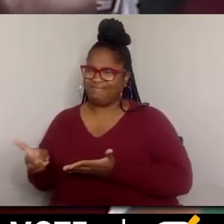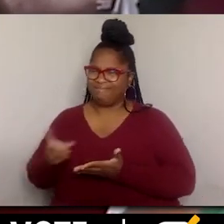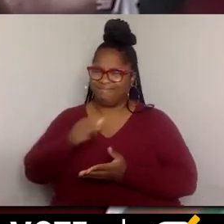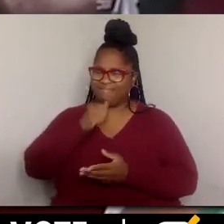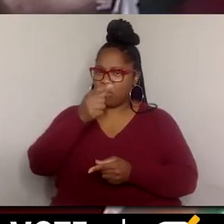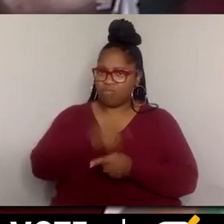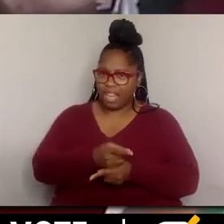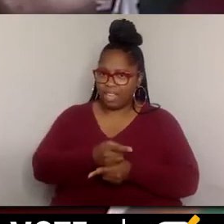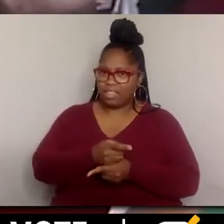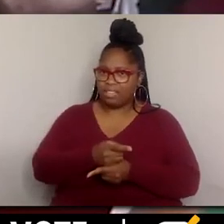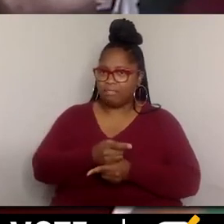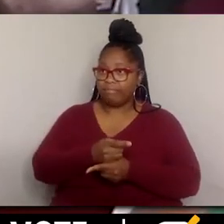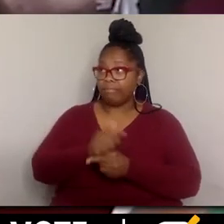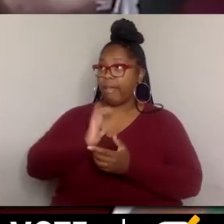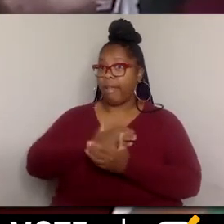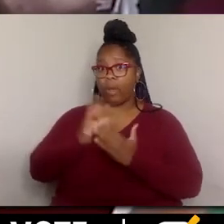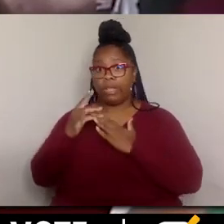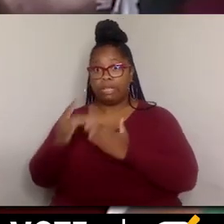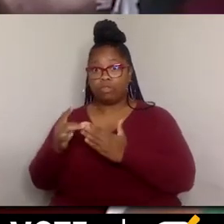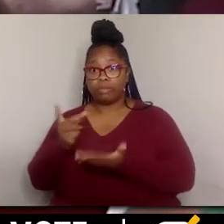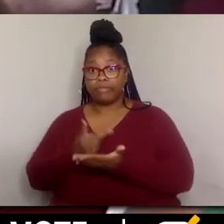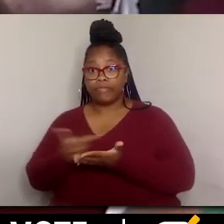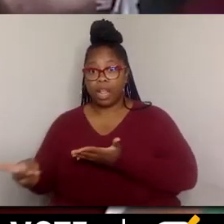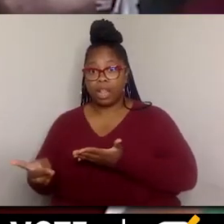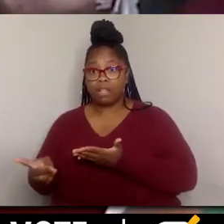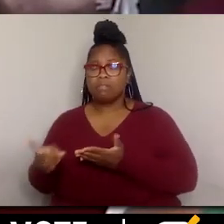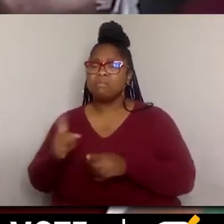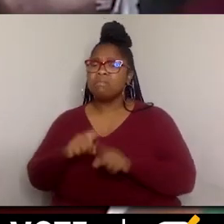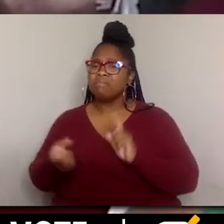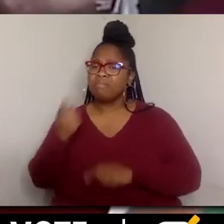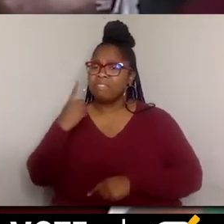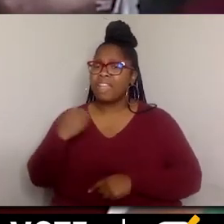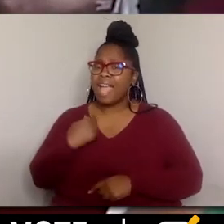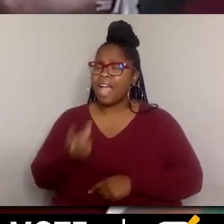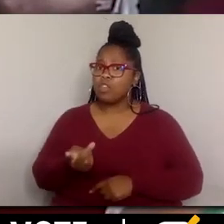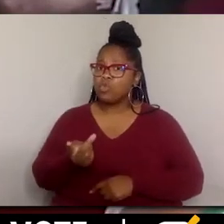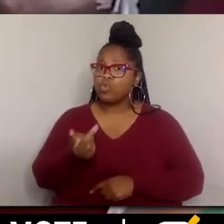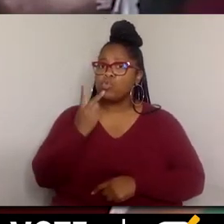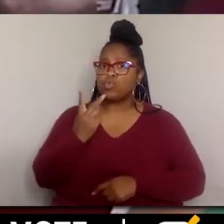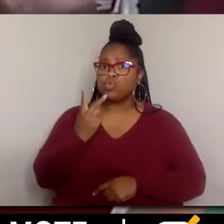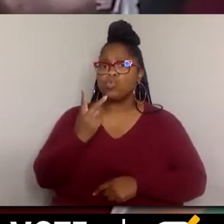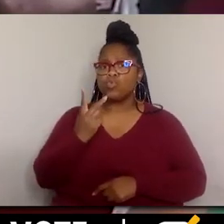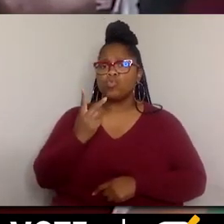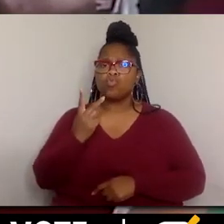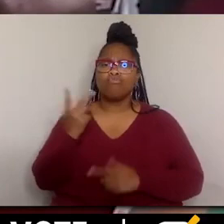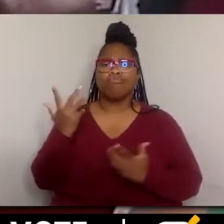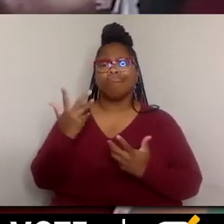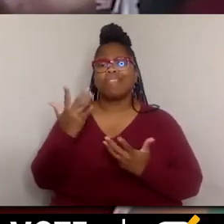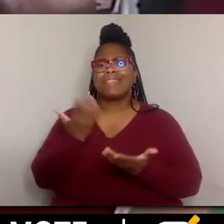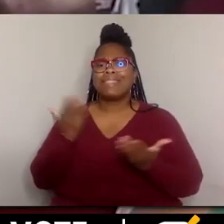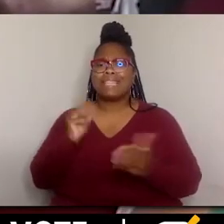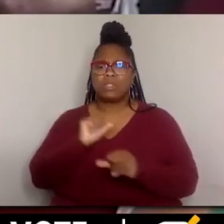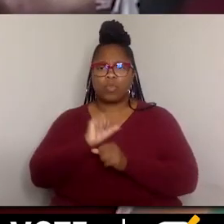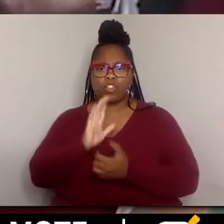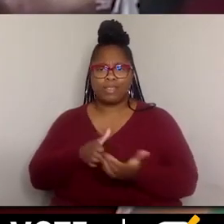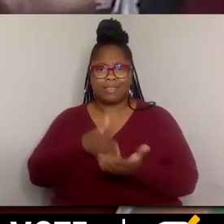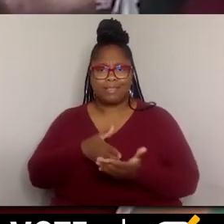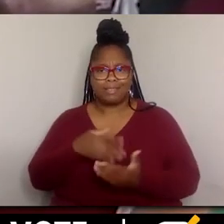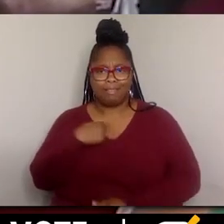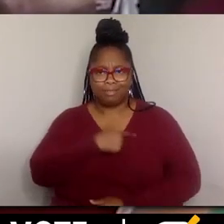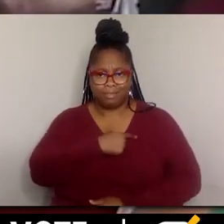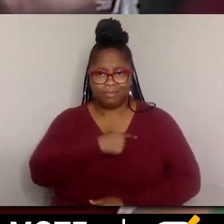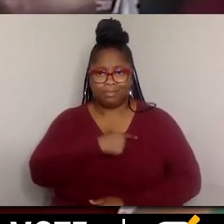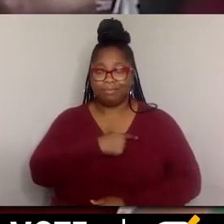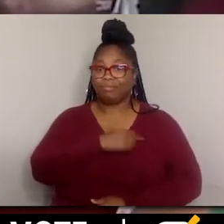leadership, there are two culprits to our current situation: COVID-19 and a lack of funding for